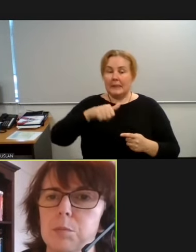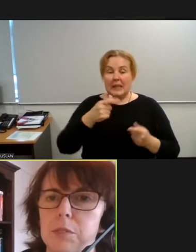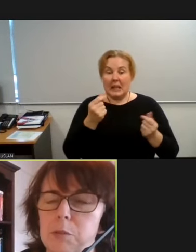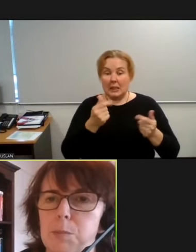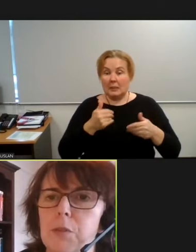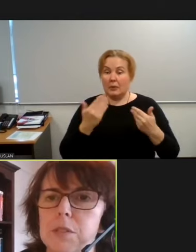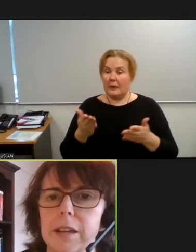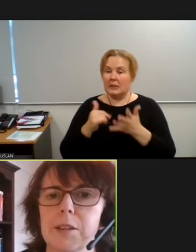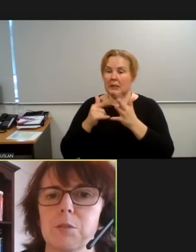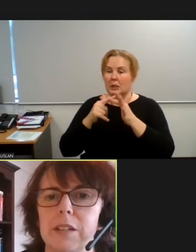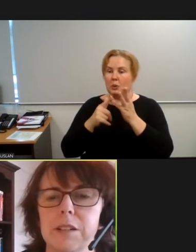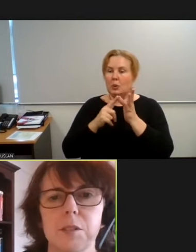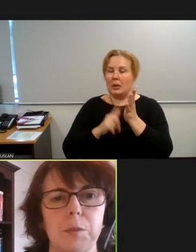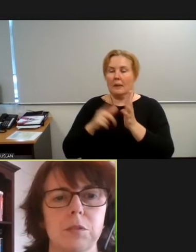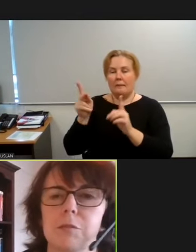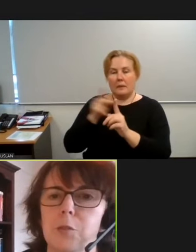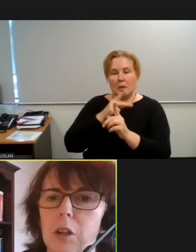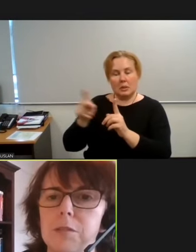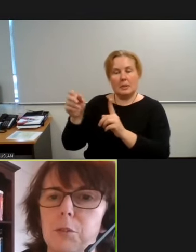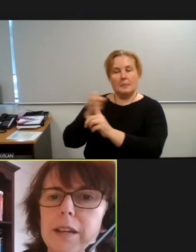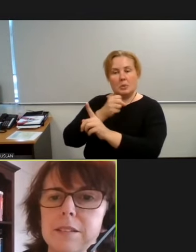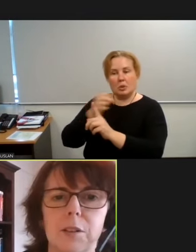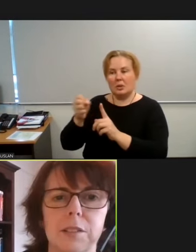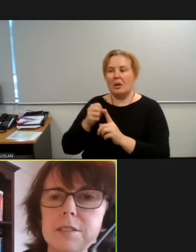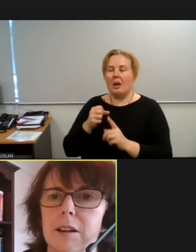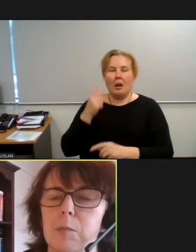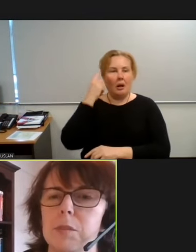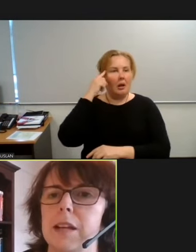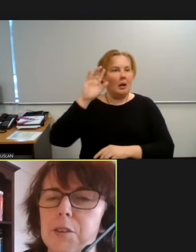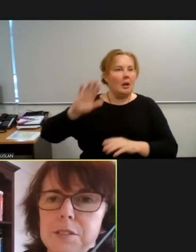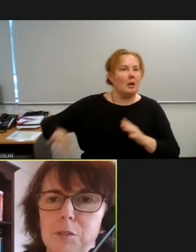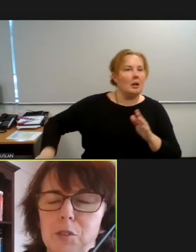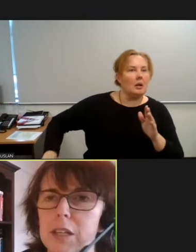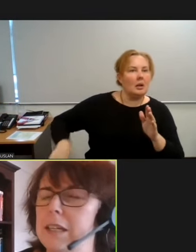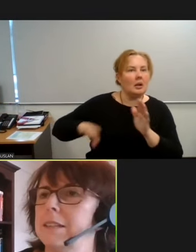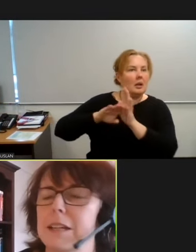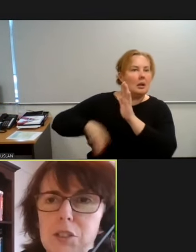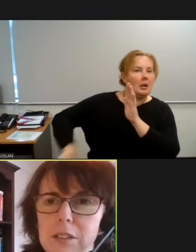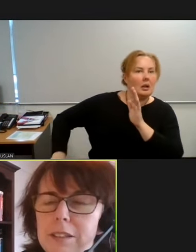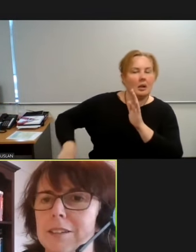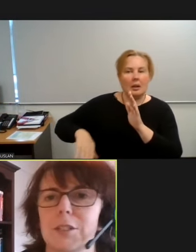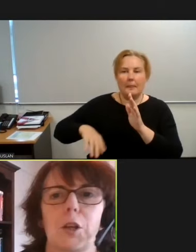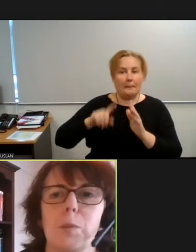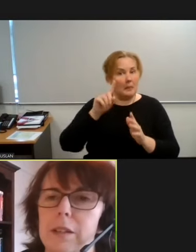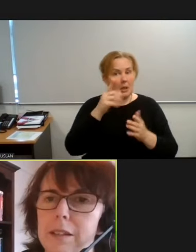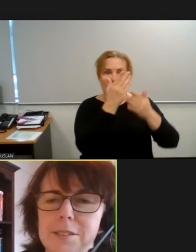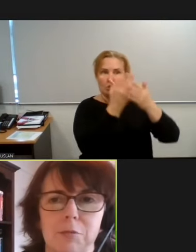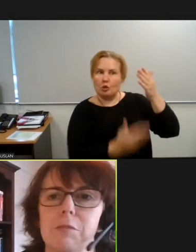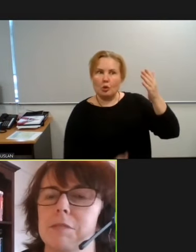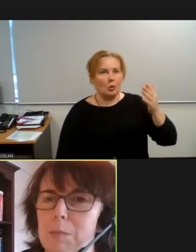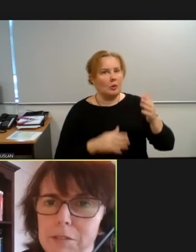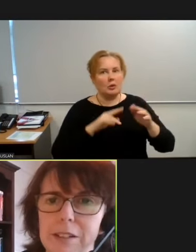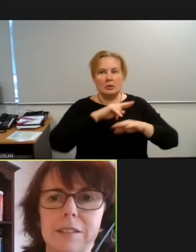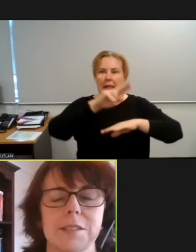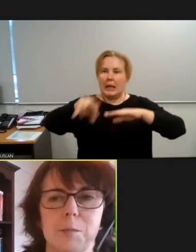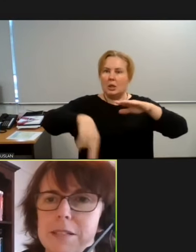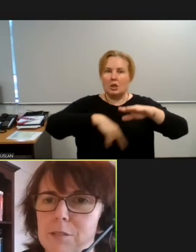services that respond to sexual violence and abuse to fall off the radar at this time. The narrative nationally and globally is